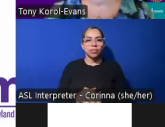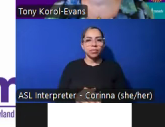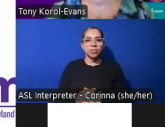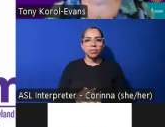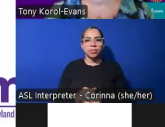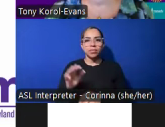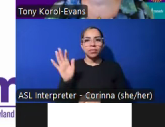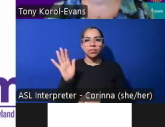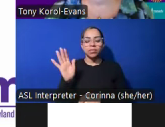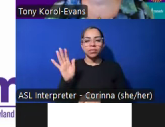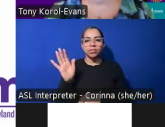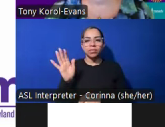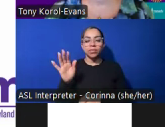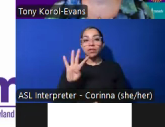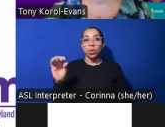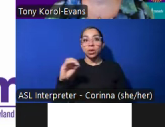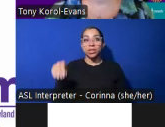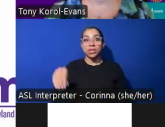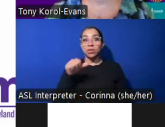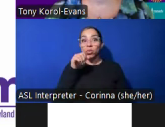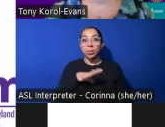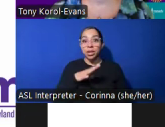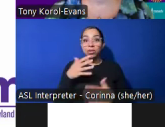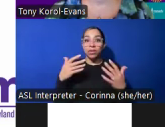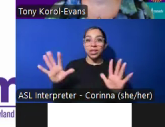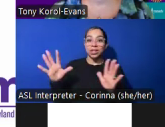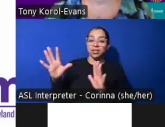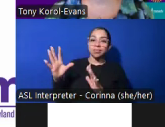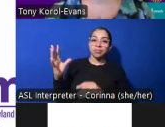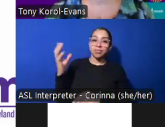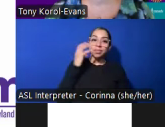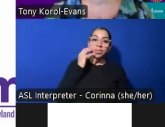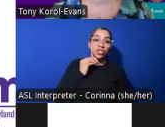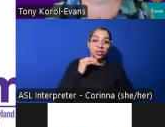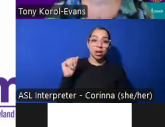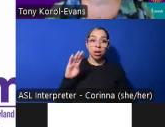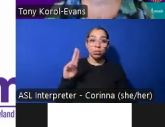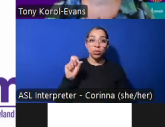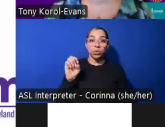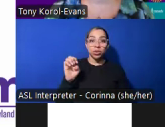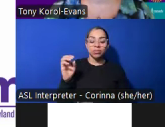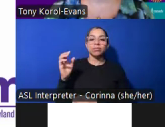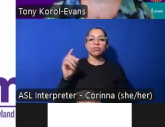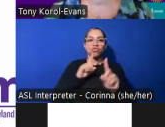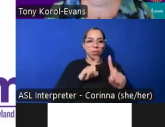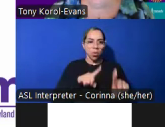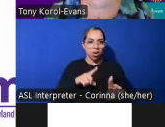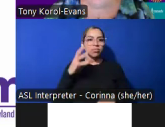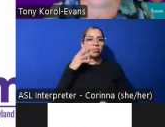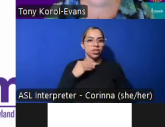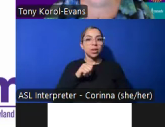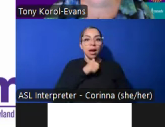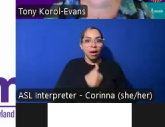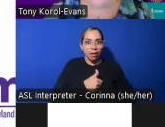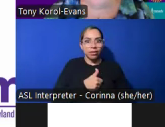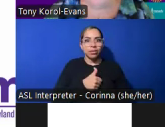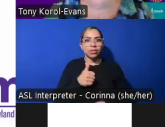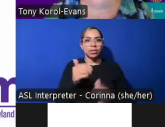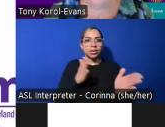of women who have been exposed to abuse report having an unintended pregnancy, compared to 8%